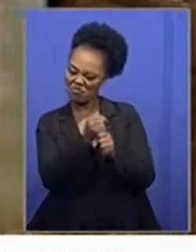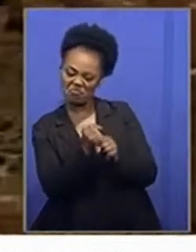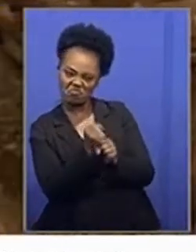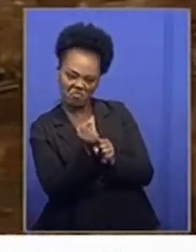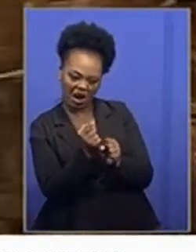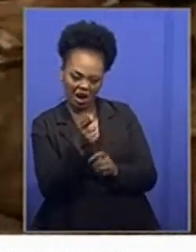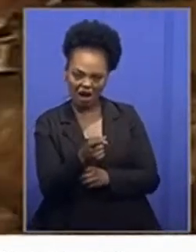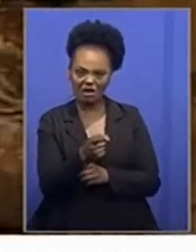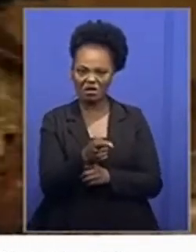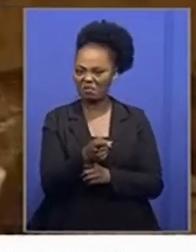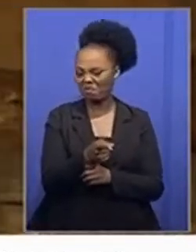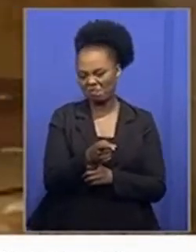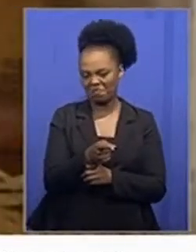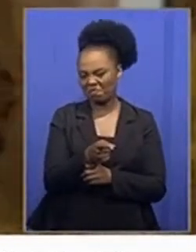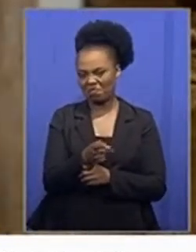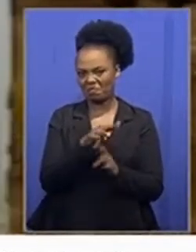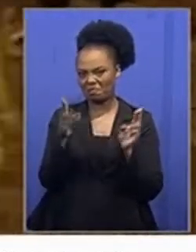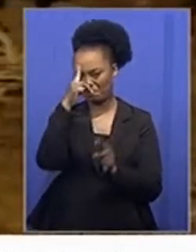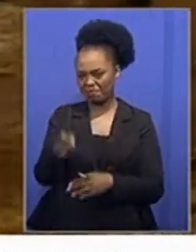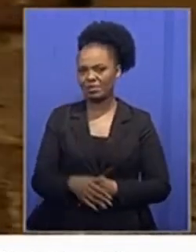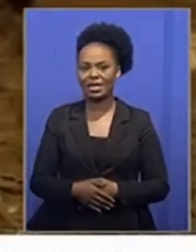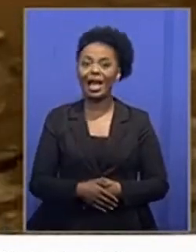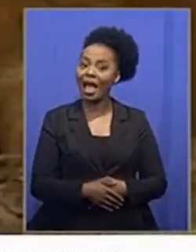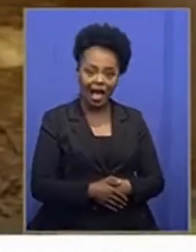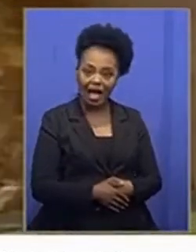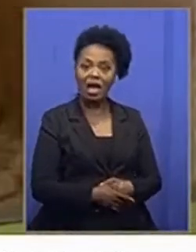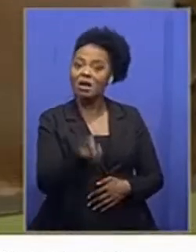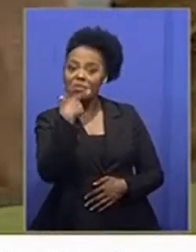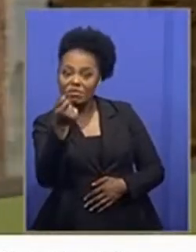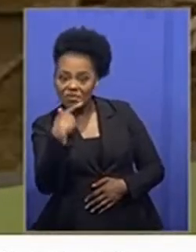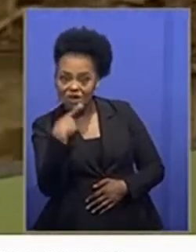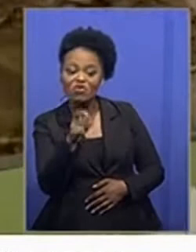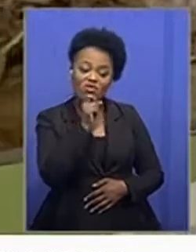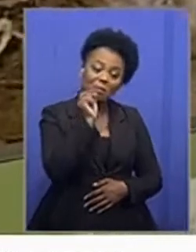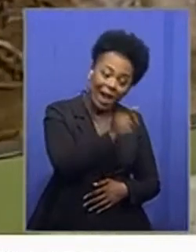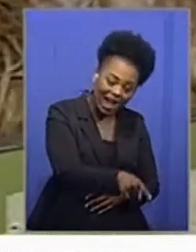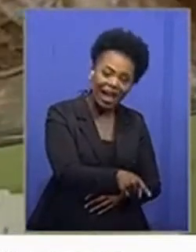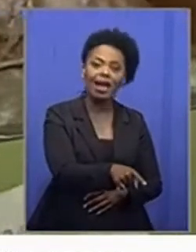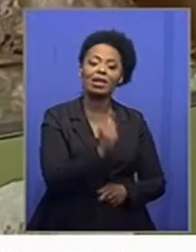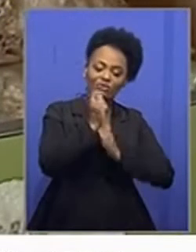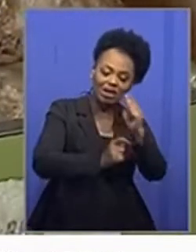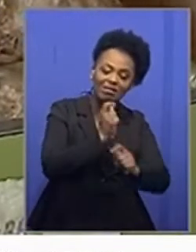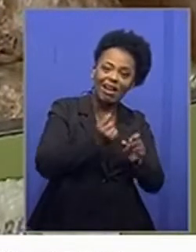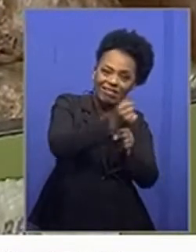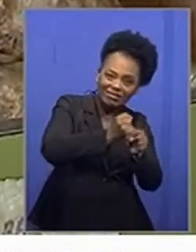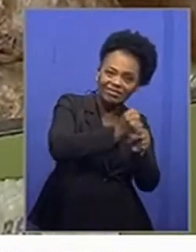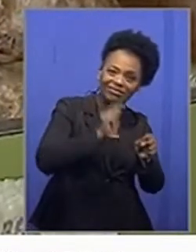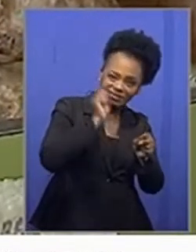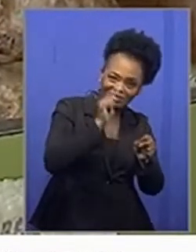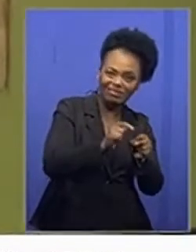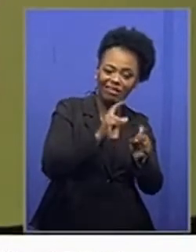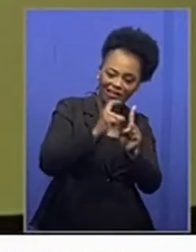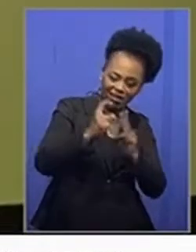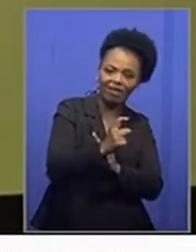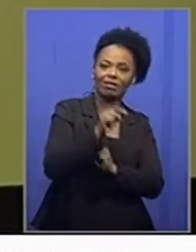meriana ya sekgowa ietswa ka yona meriana ya setso akere ba